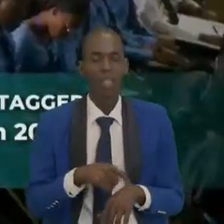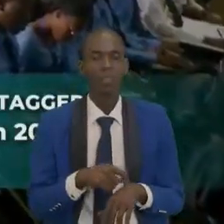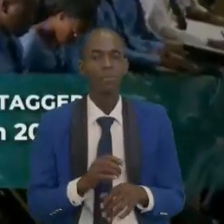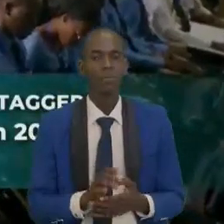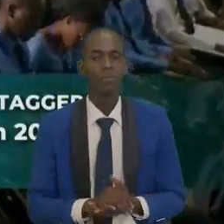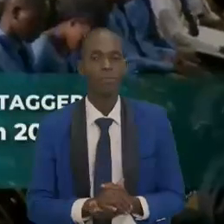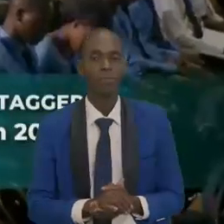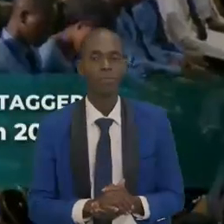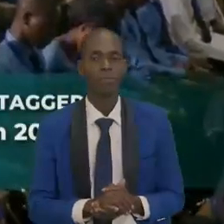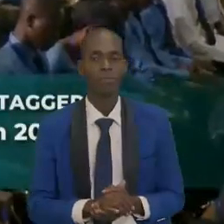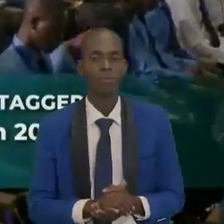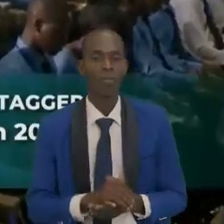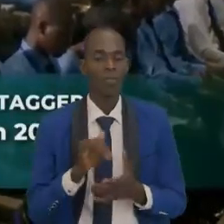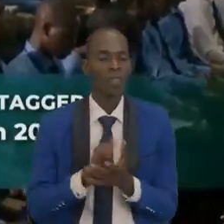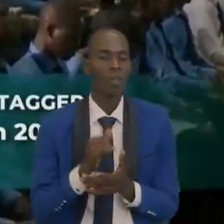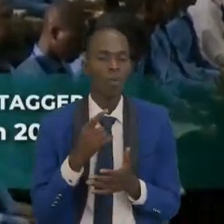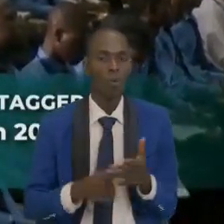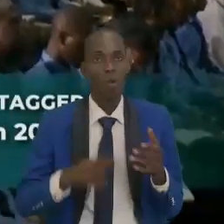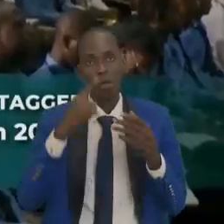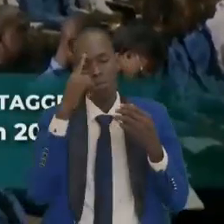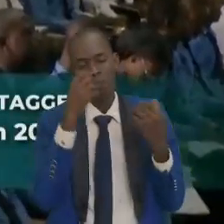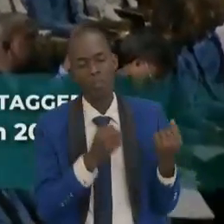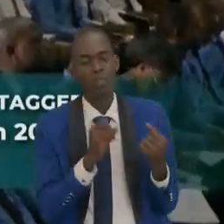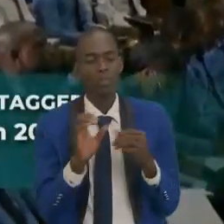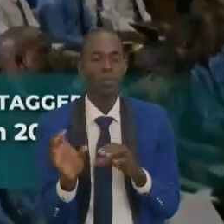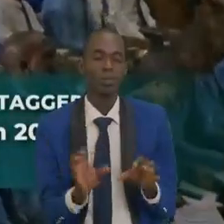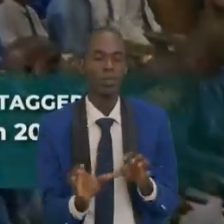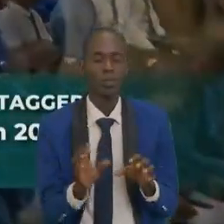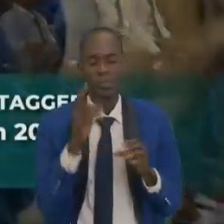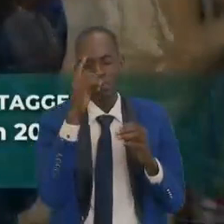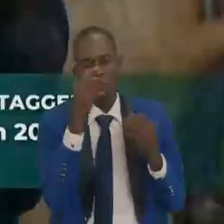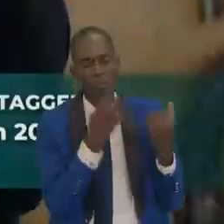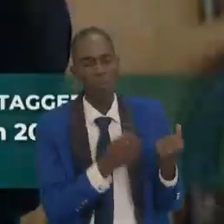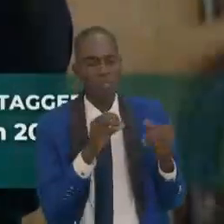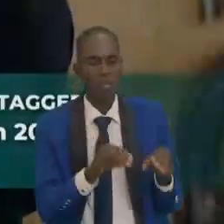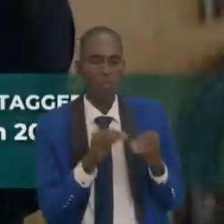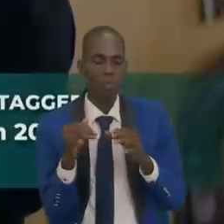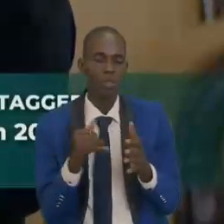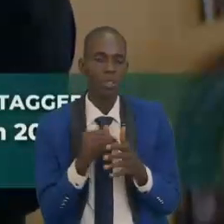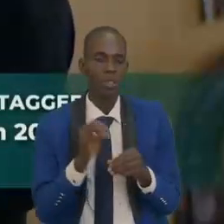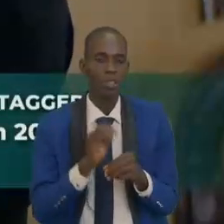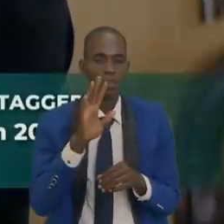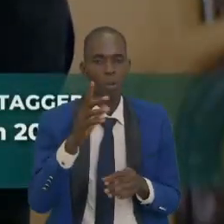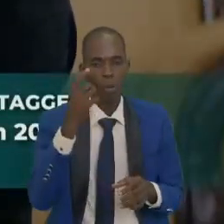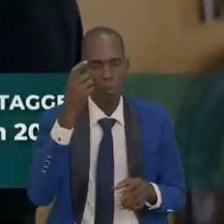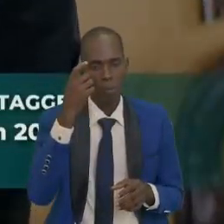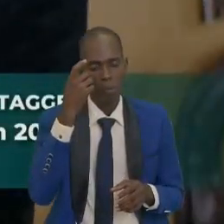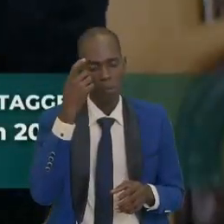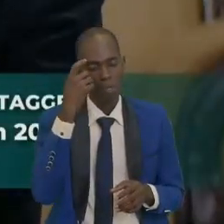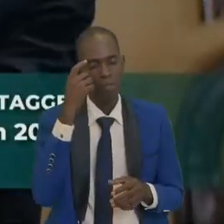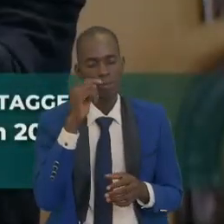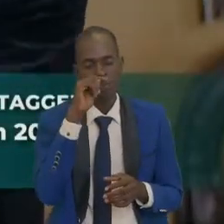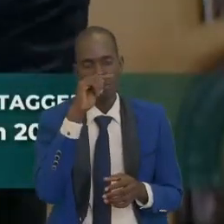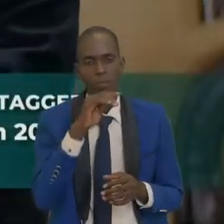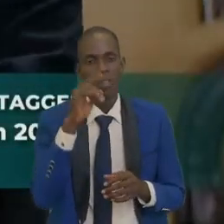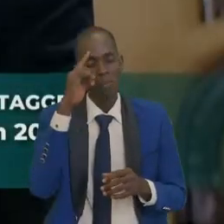that's what faith does Faith creates it in your mind I'm fed draw